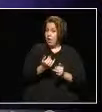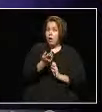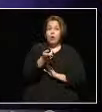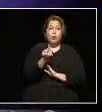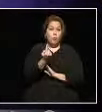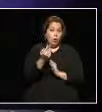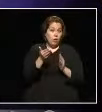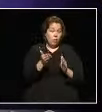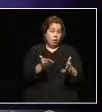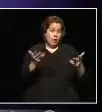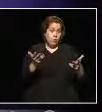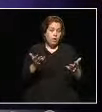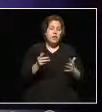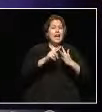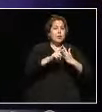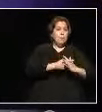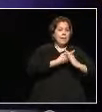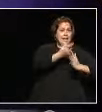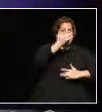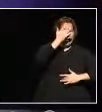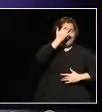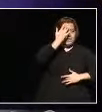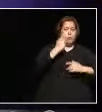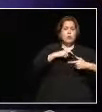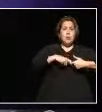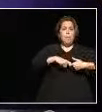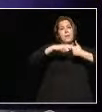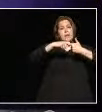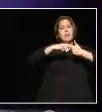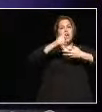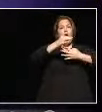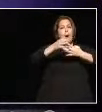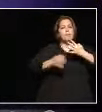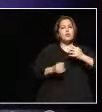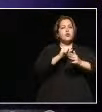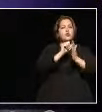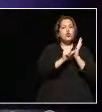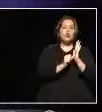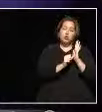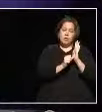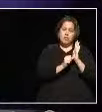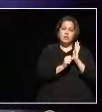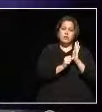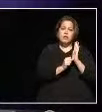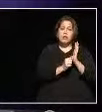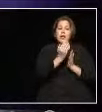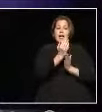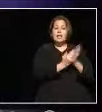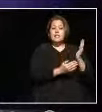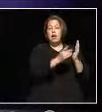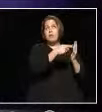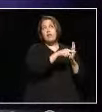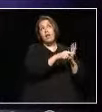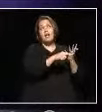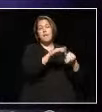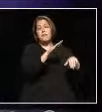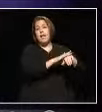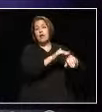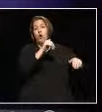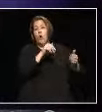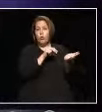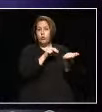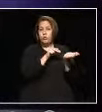is at the beginning of this was to suspend elective surgeries. Some of them were to call in